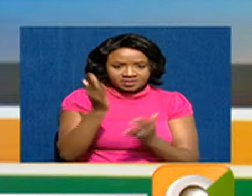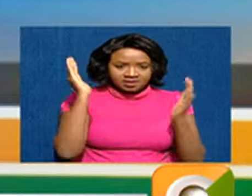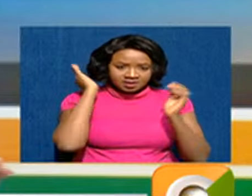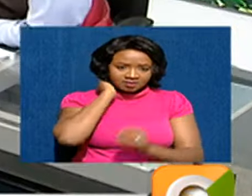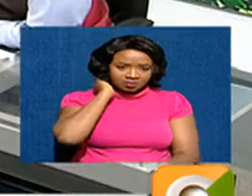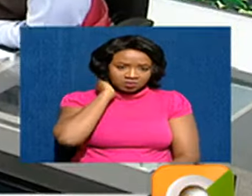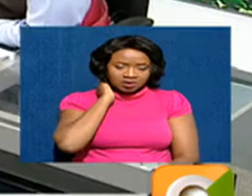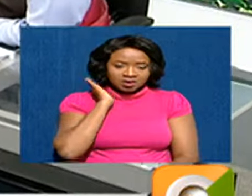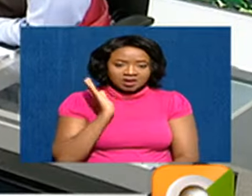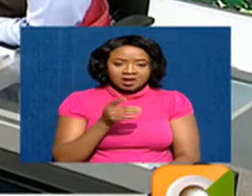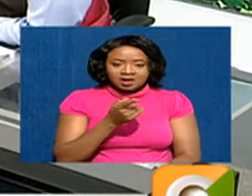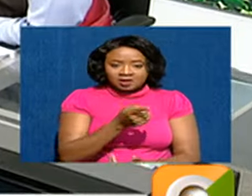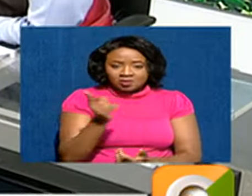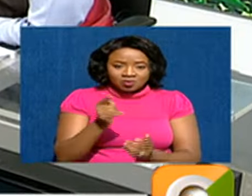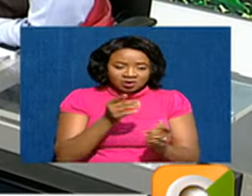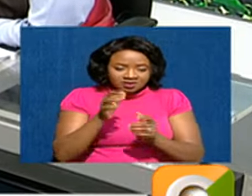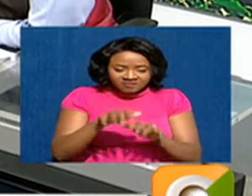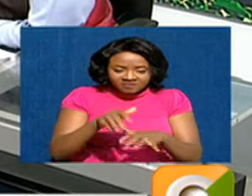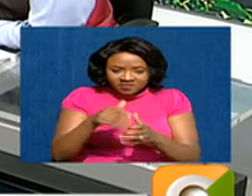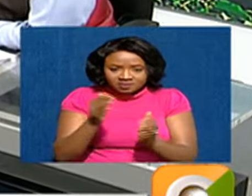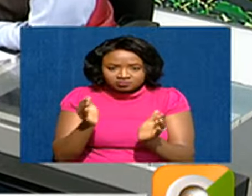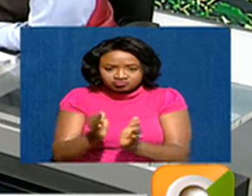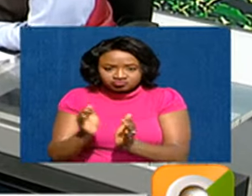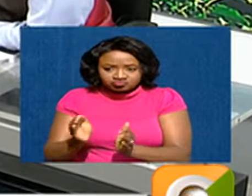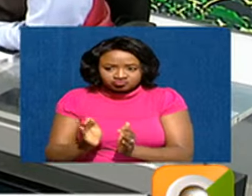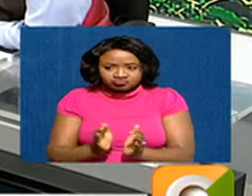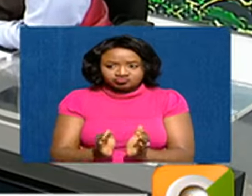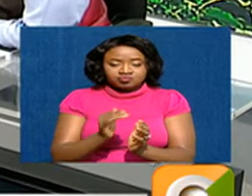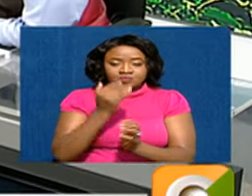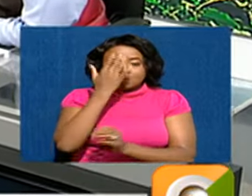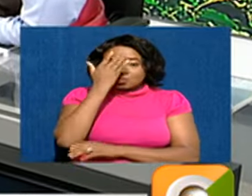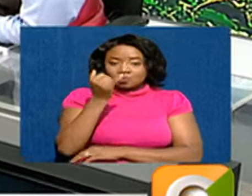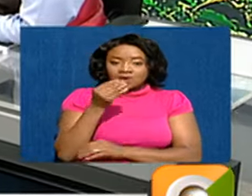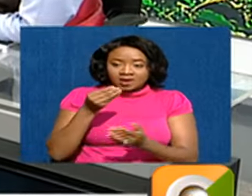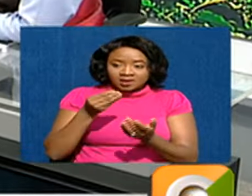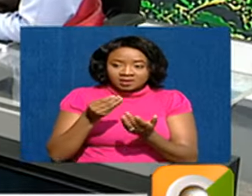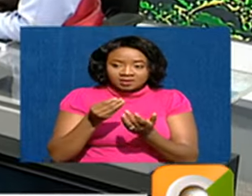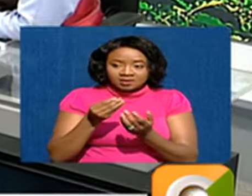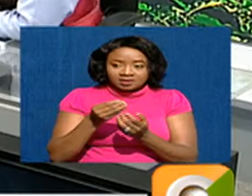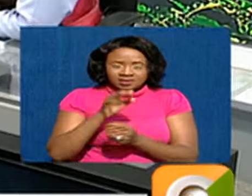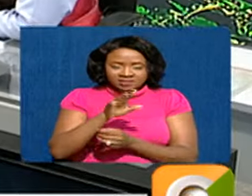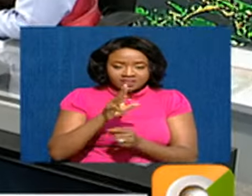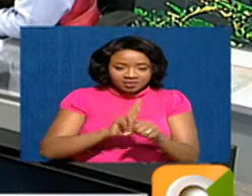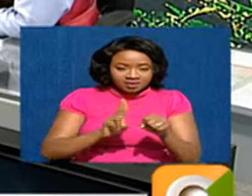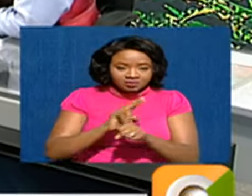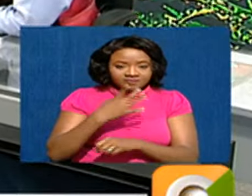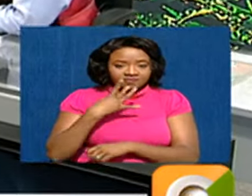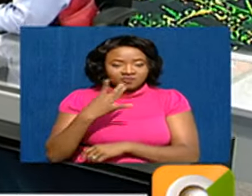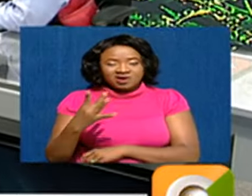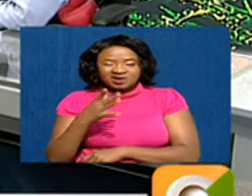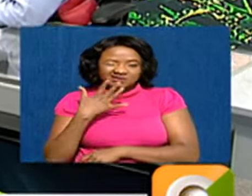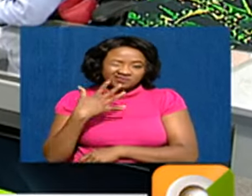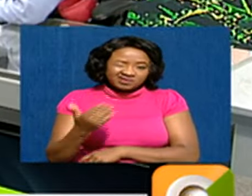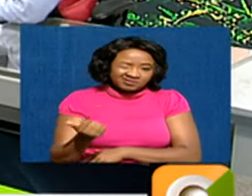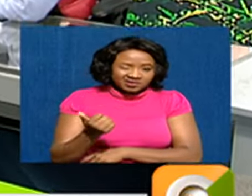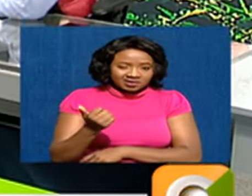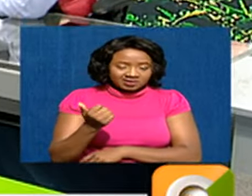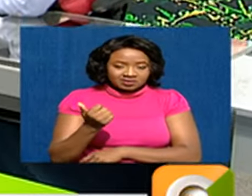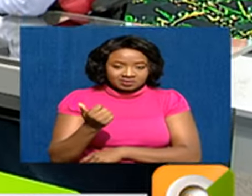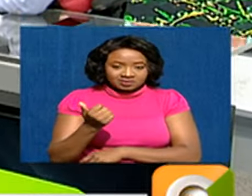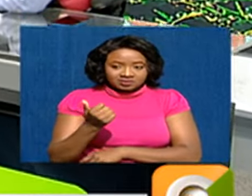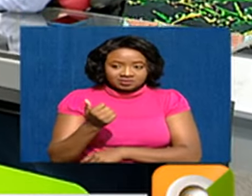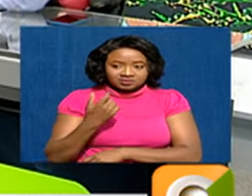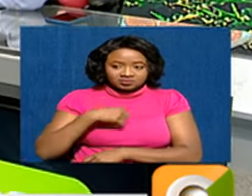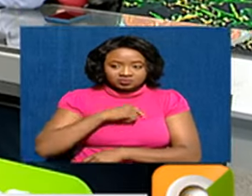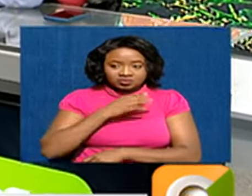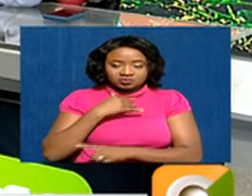are the small-scale farmers. The kind of money we used to send them on average was about 400, 500 shillings per month. So we wanted